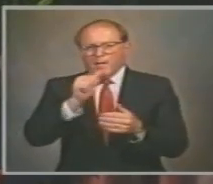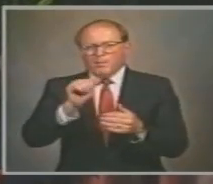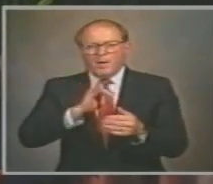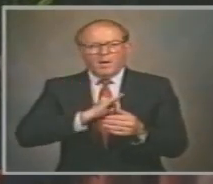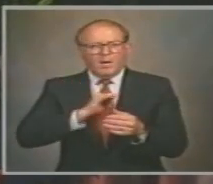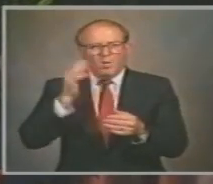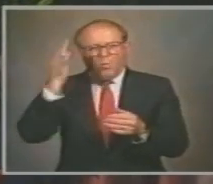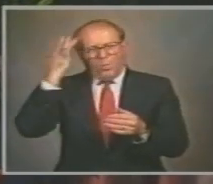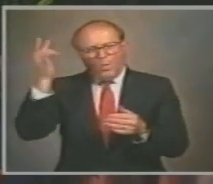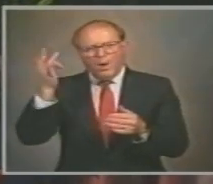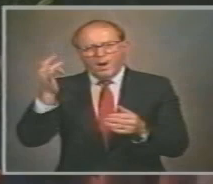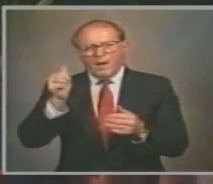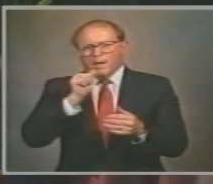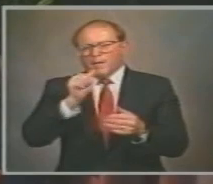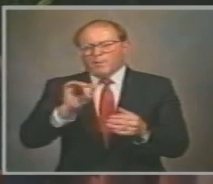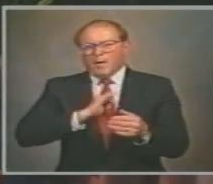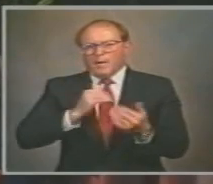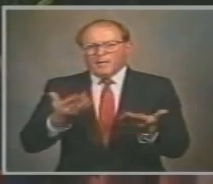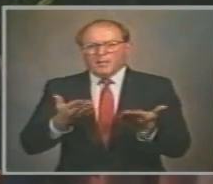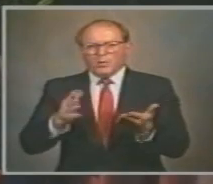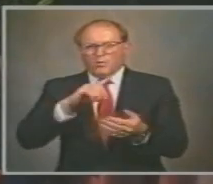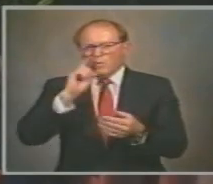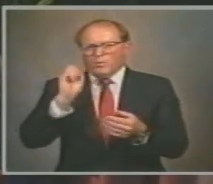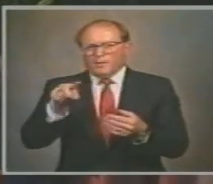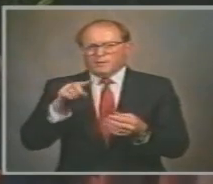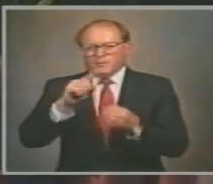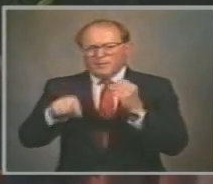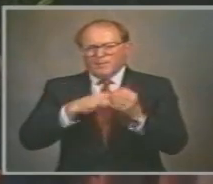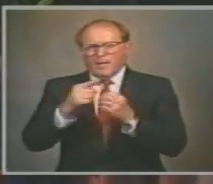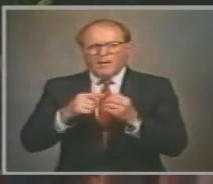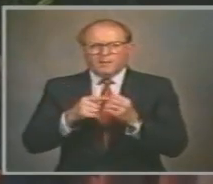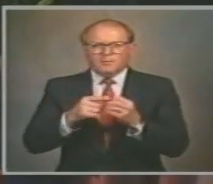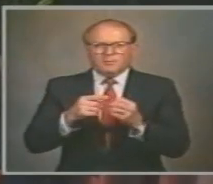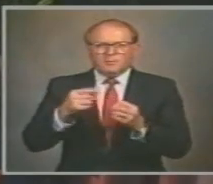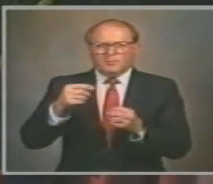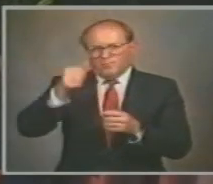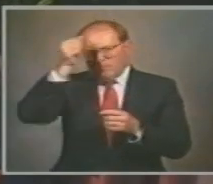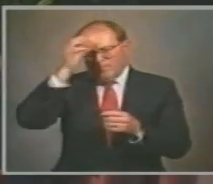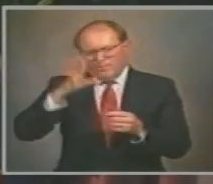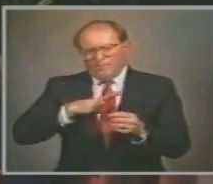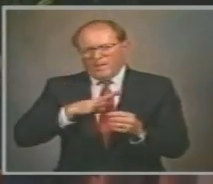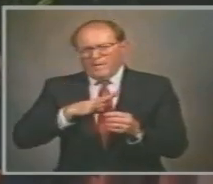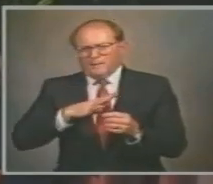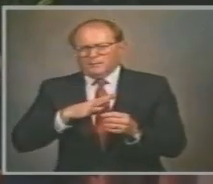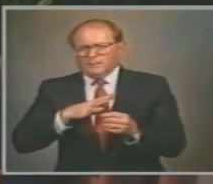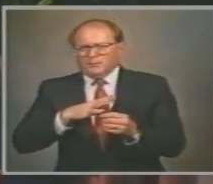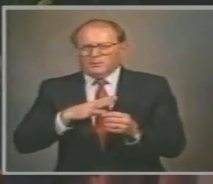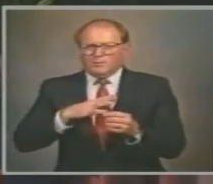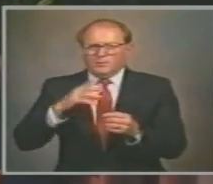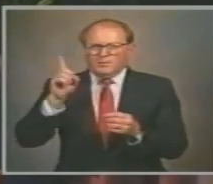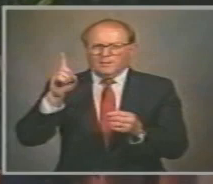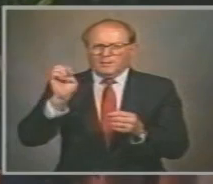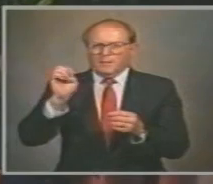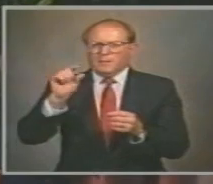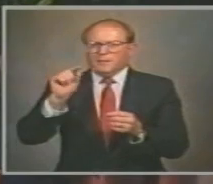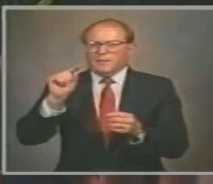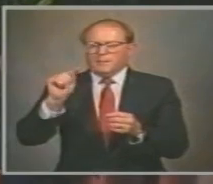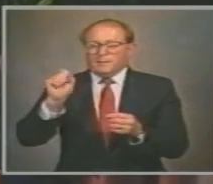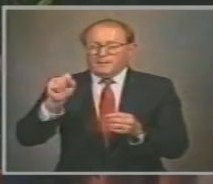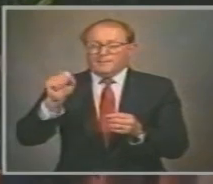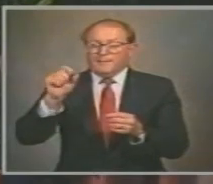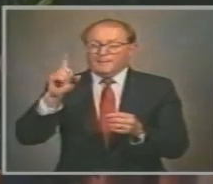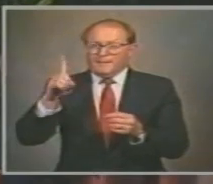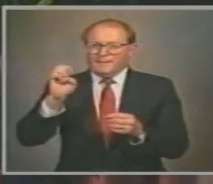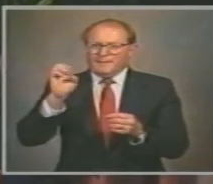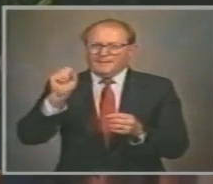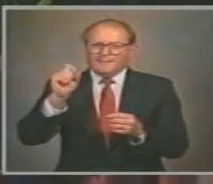and so on. Questions about or of human destiny, of God's ways to man, of right and wrong